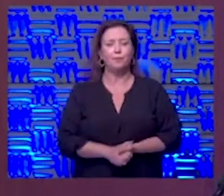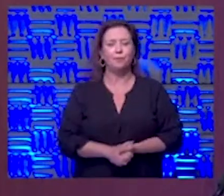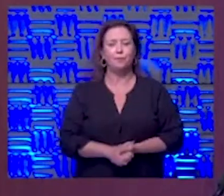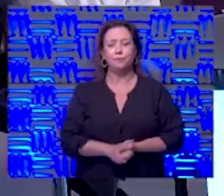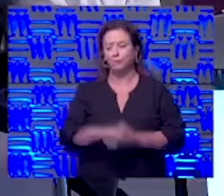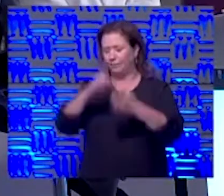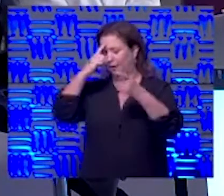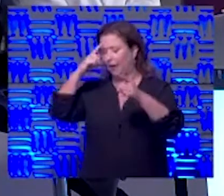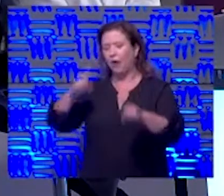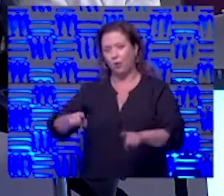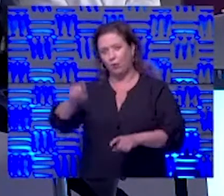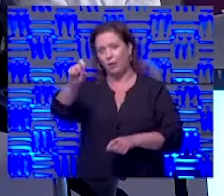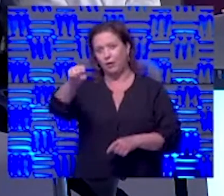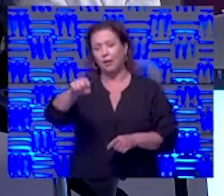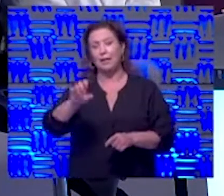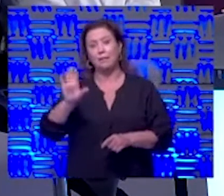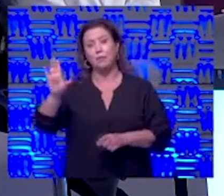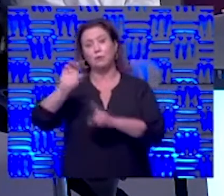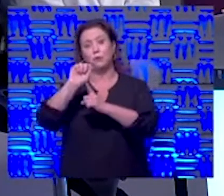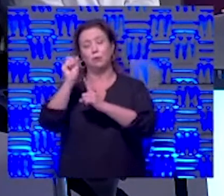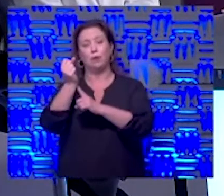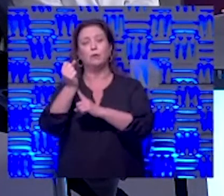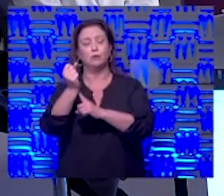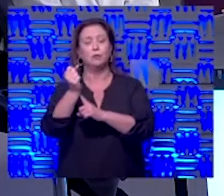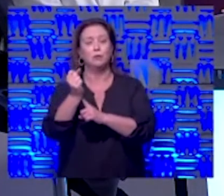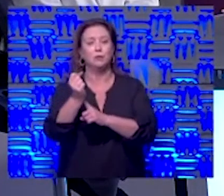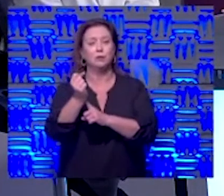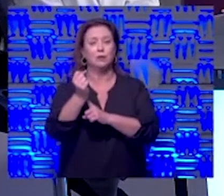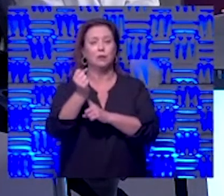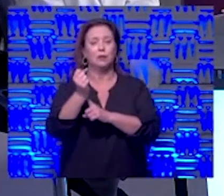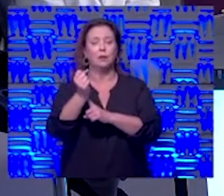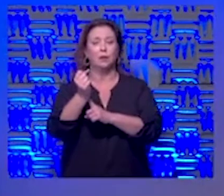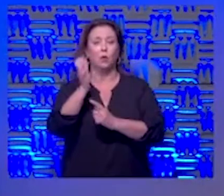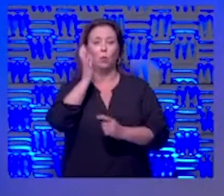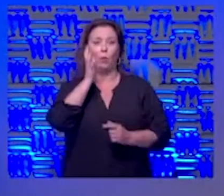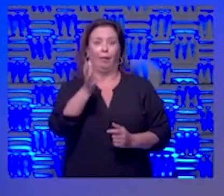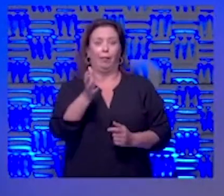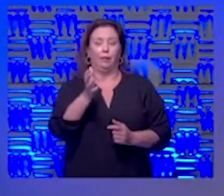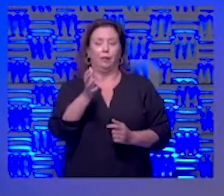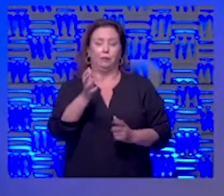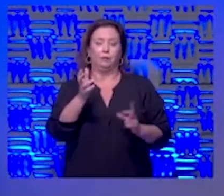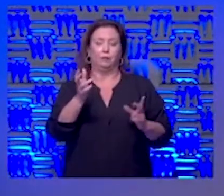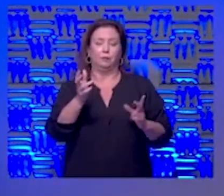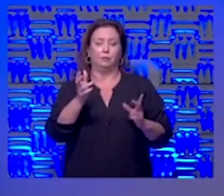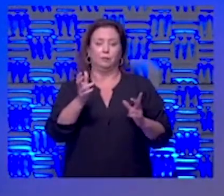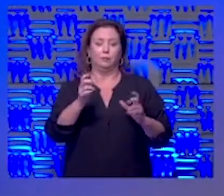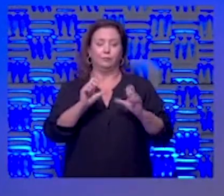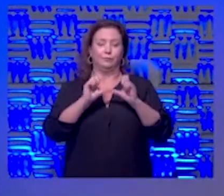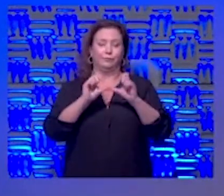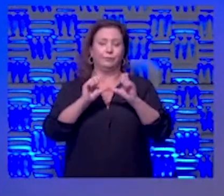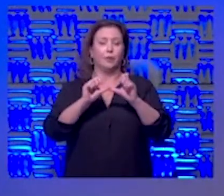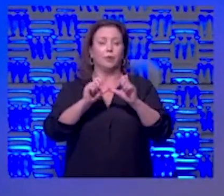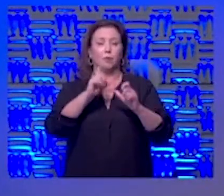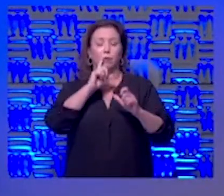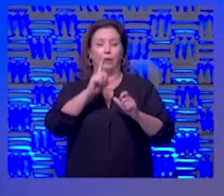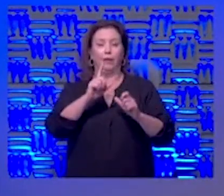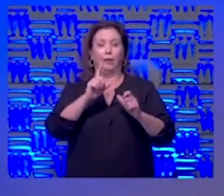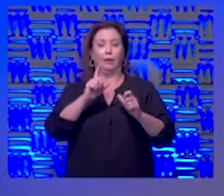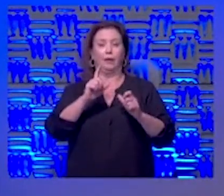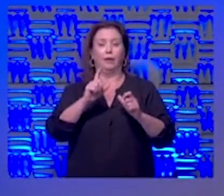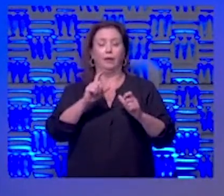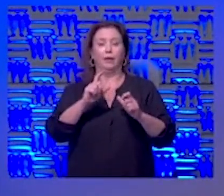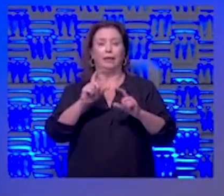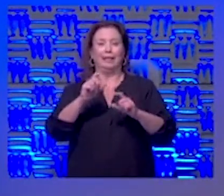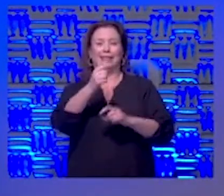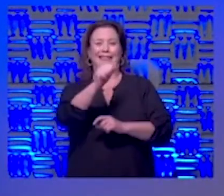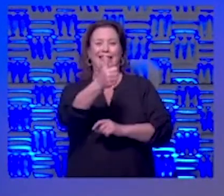I agree completely. I think in those cases, it will be technically in the prolonged for the most part, which is a 10